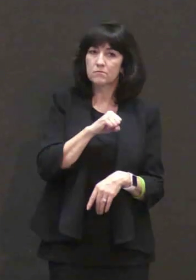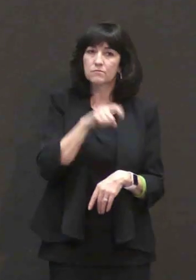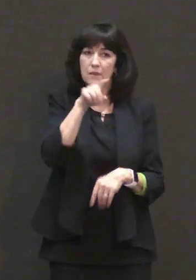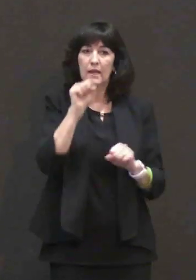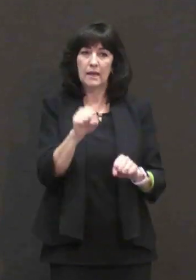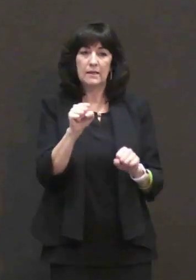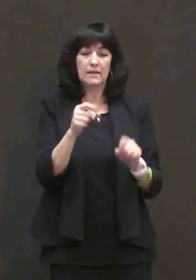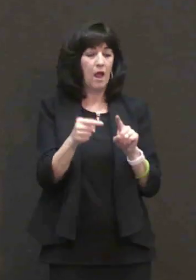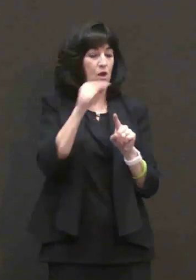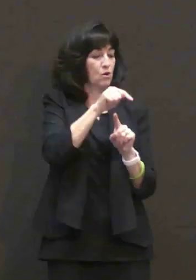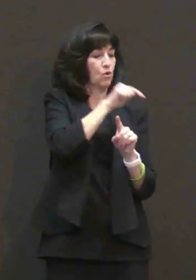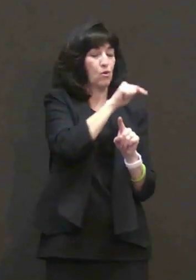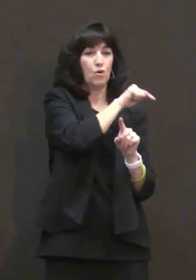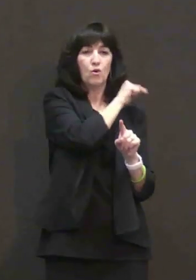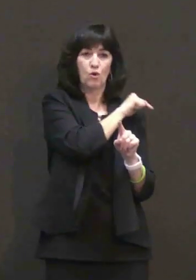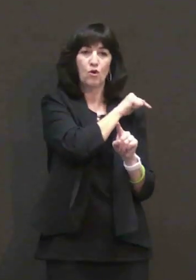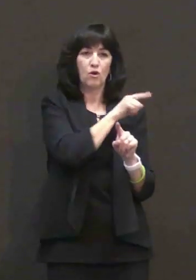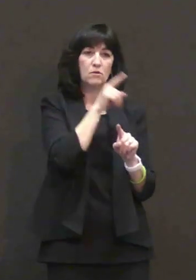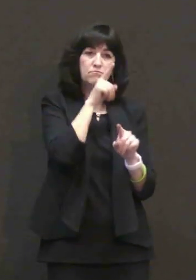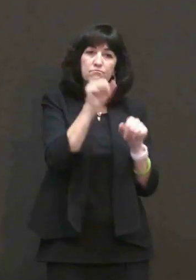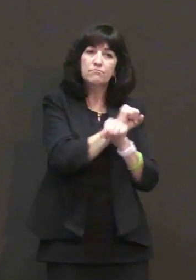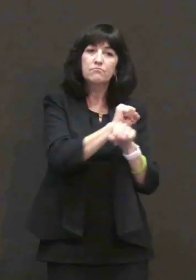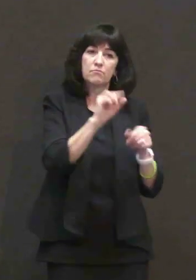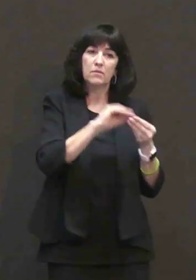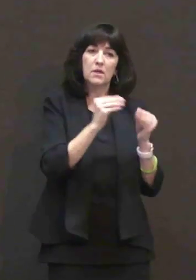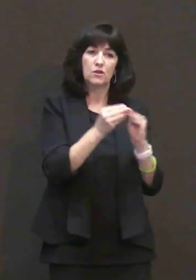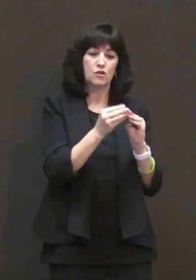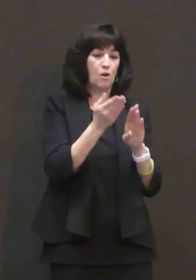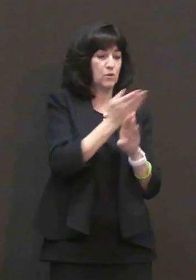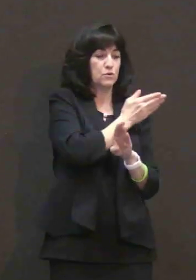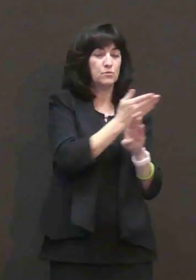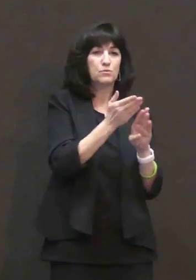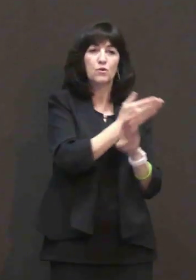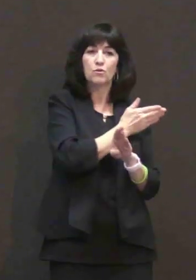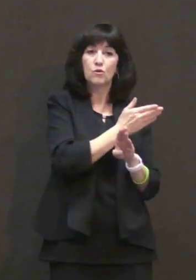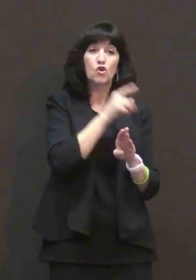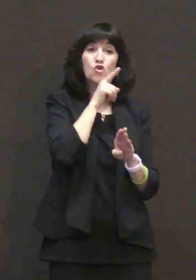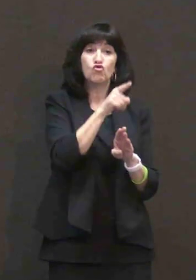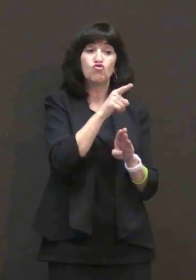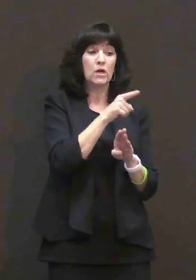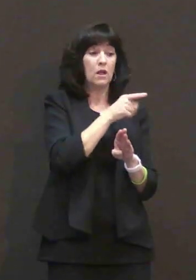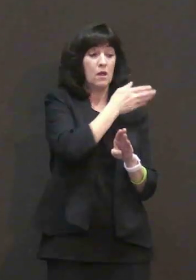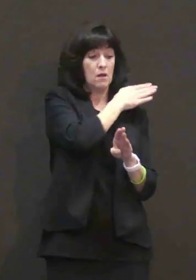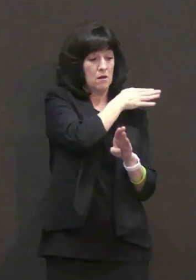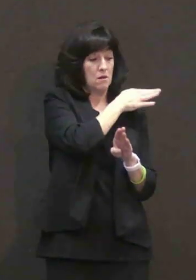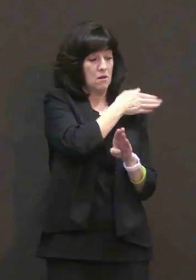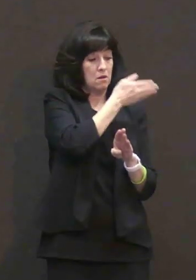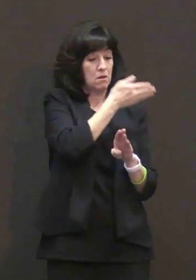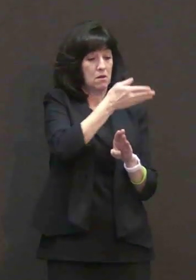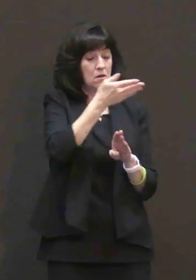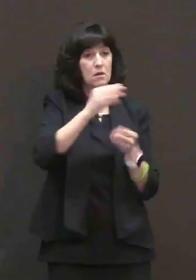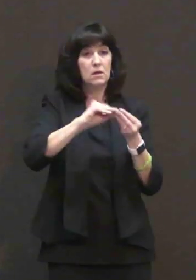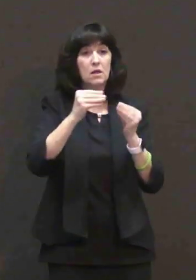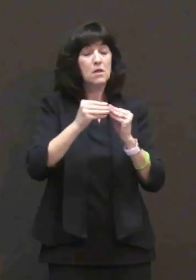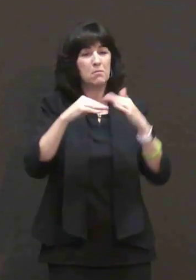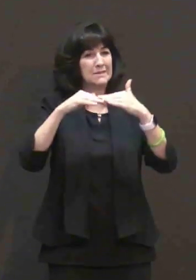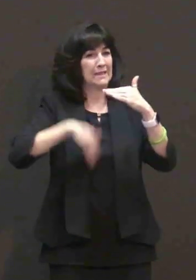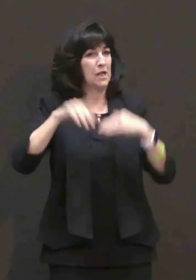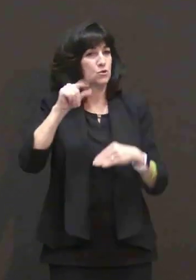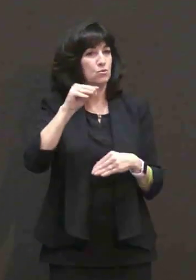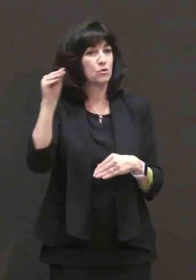and do the math for the actual numbers prior to this, and the trend has been less than 20%. So we're using